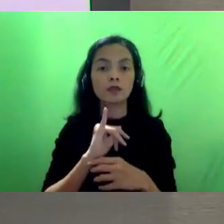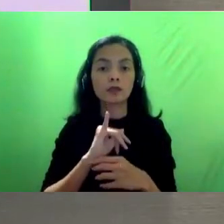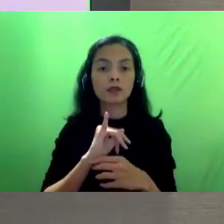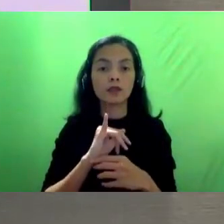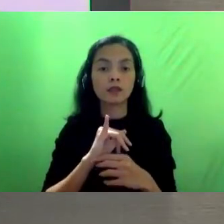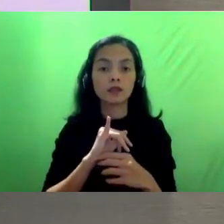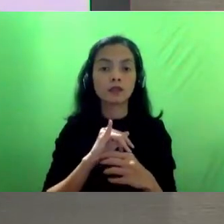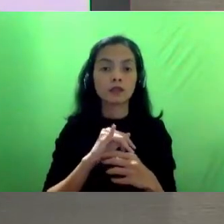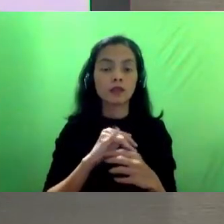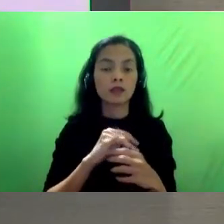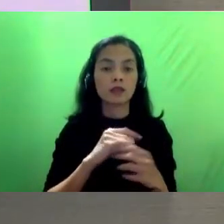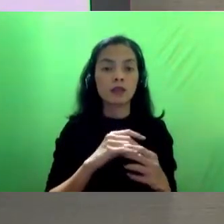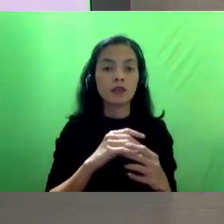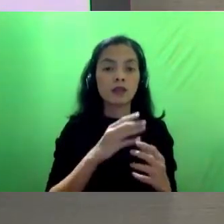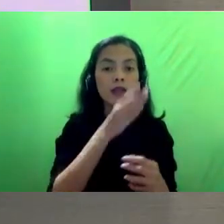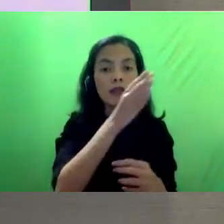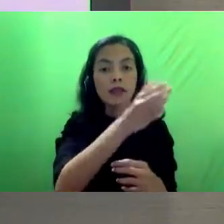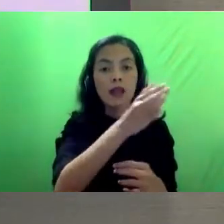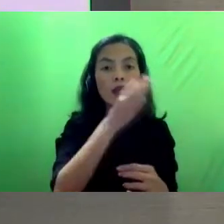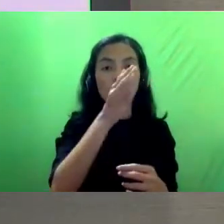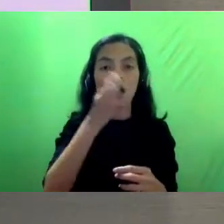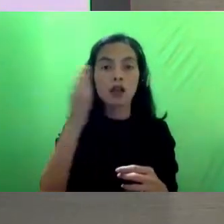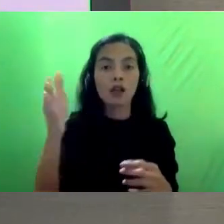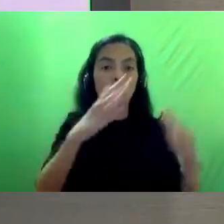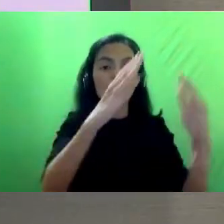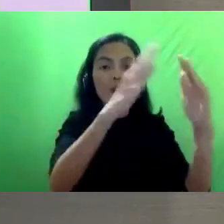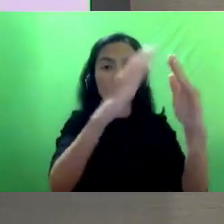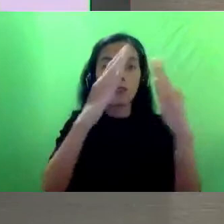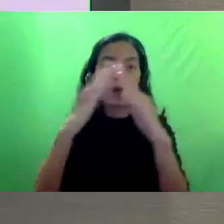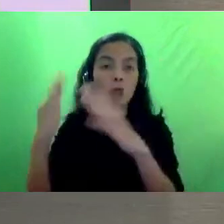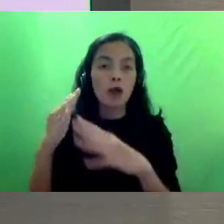visiting household door to door. But